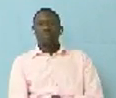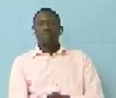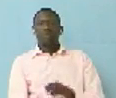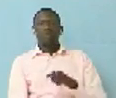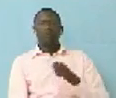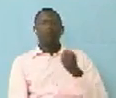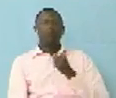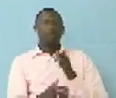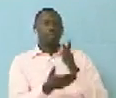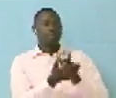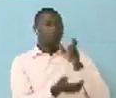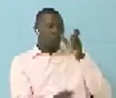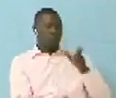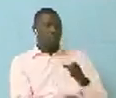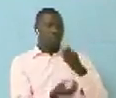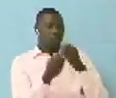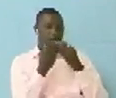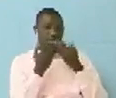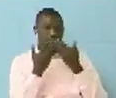witness said